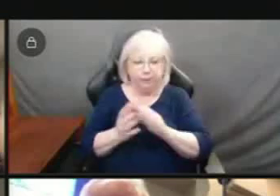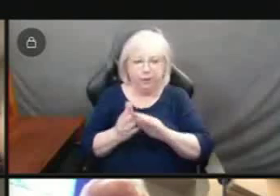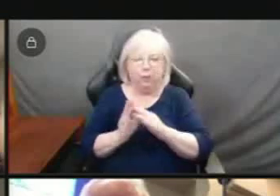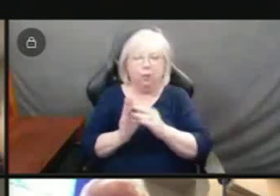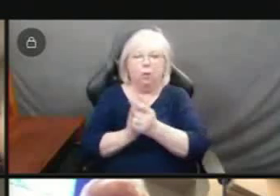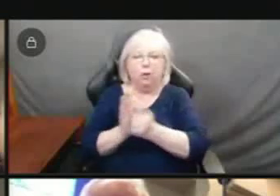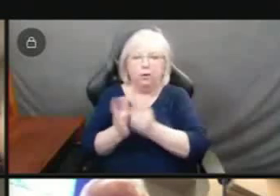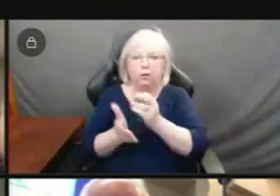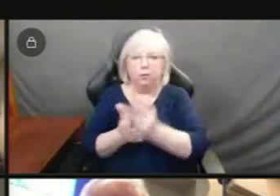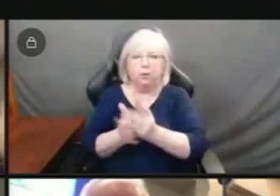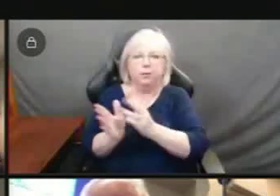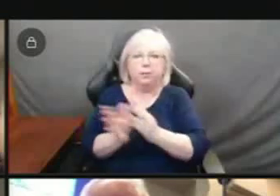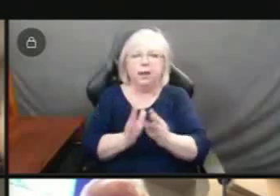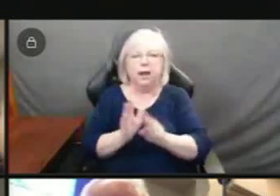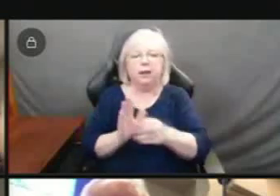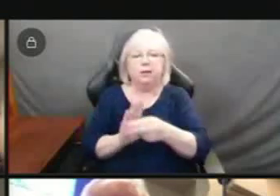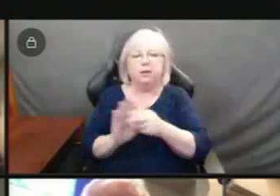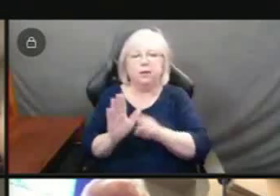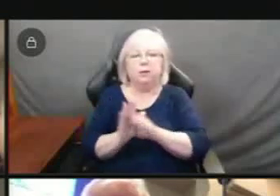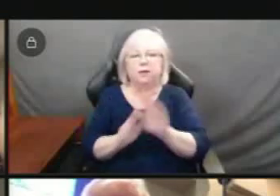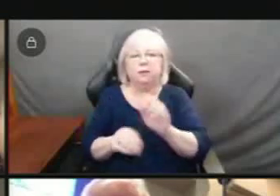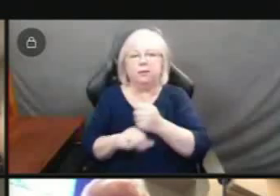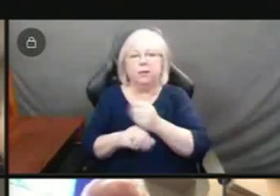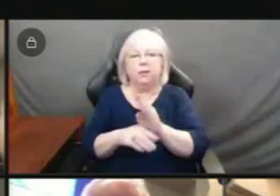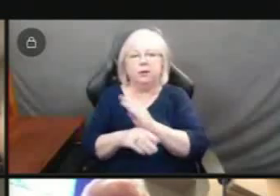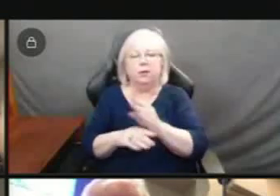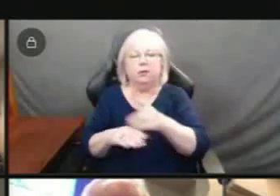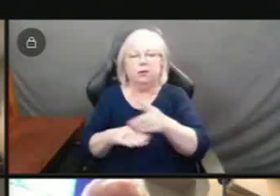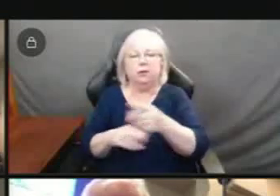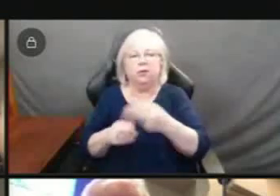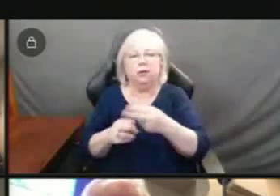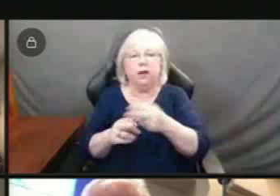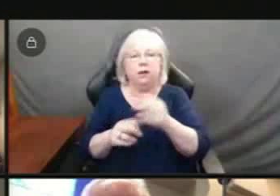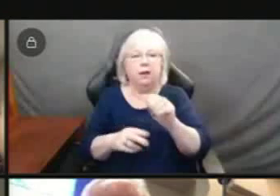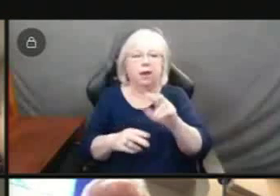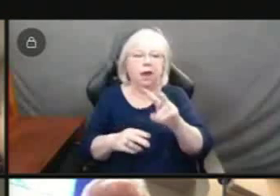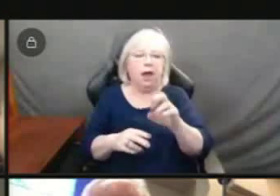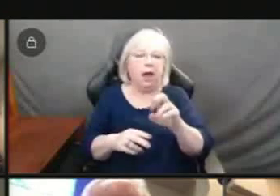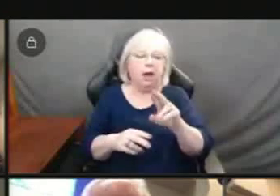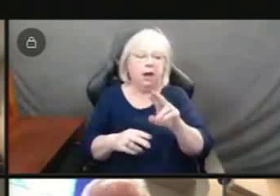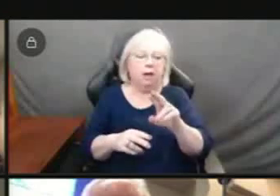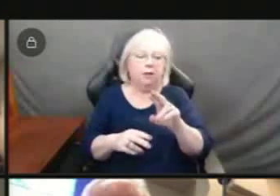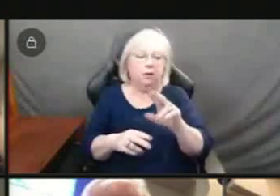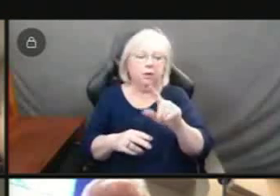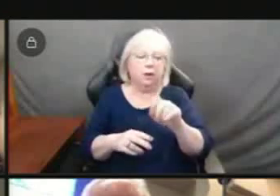ordinance to approve a planned zoning development, establish a planned commercial district titled Avalani,